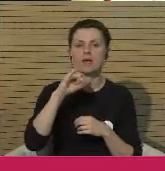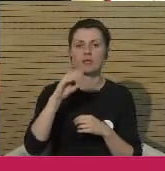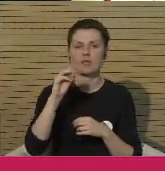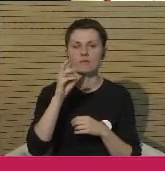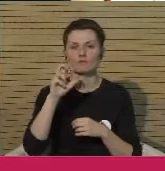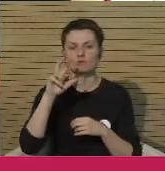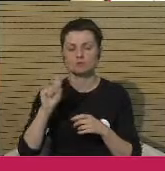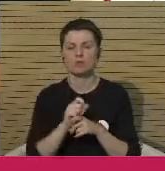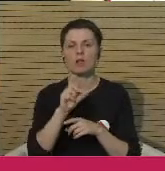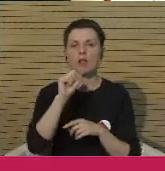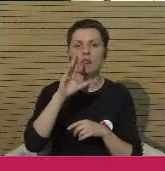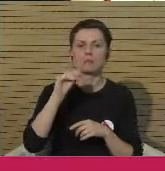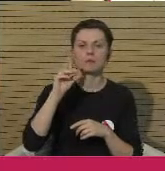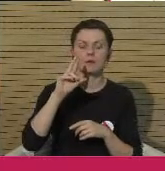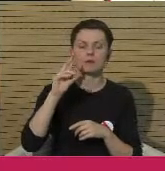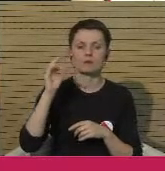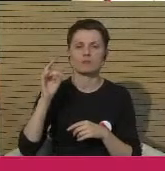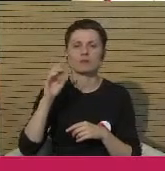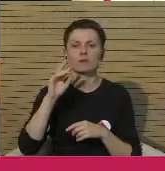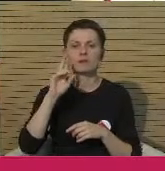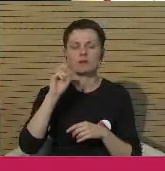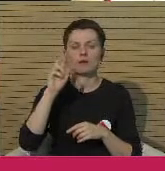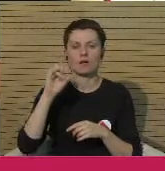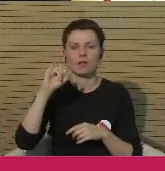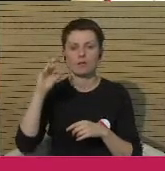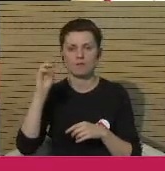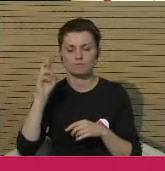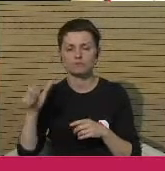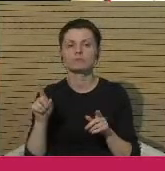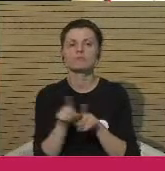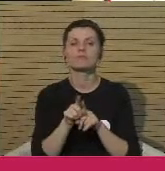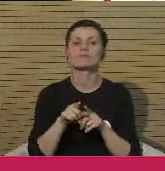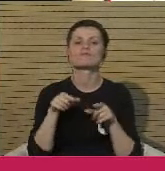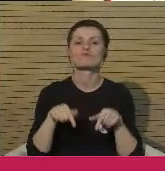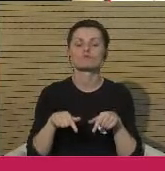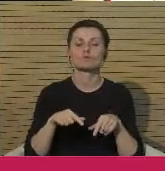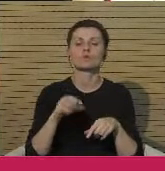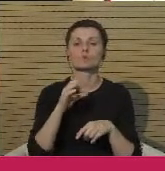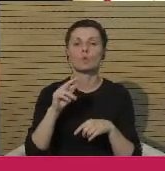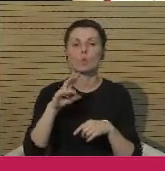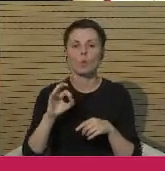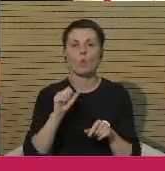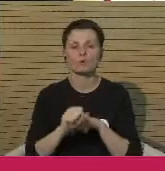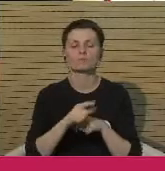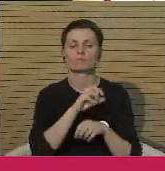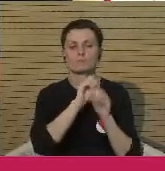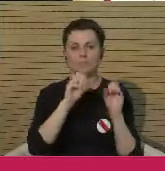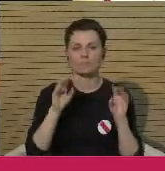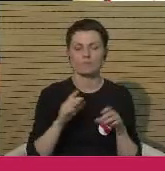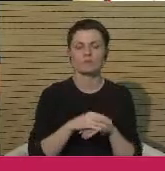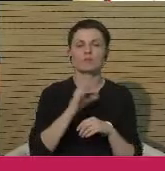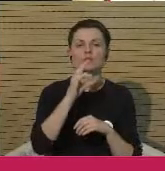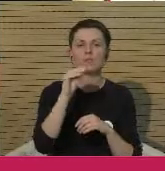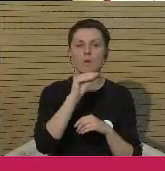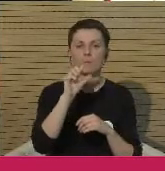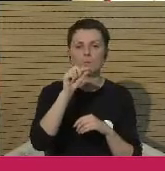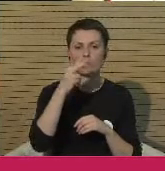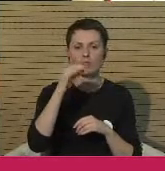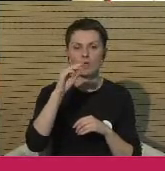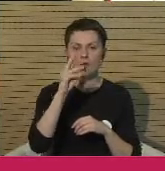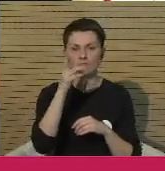our colleagues in Belarus, with Alhierd Bacharevič